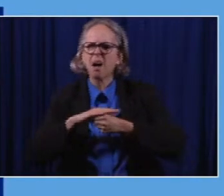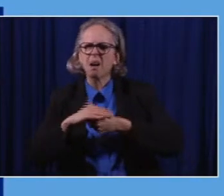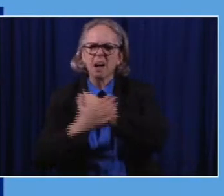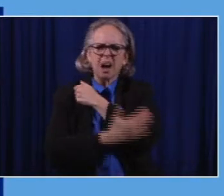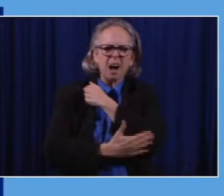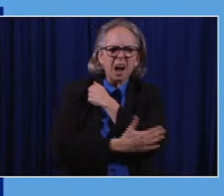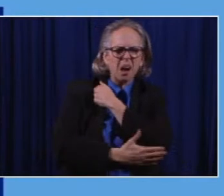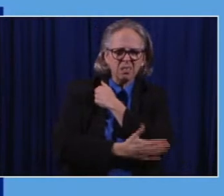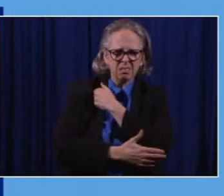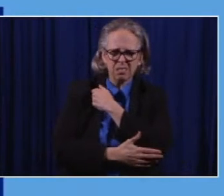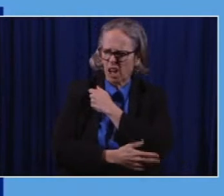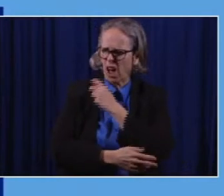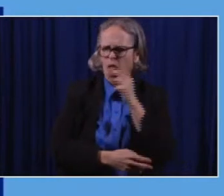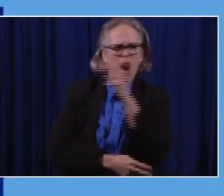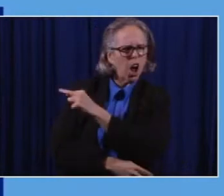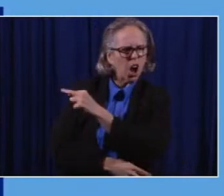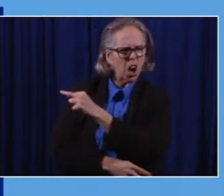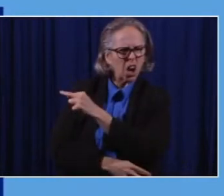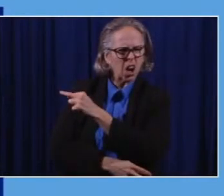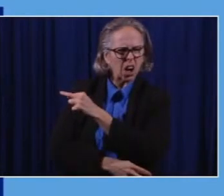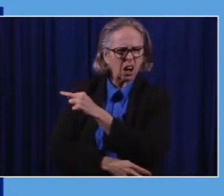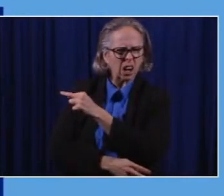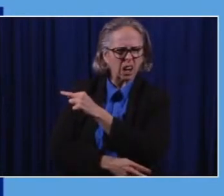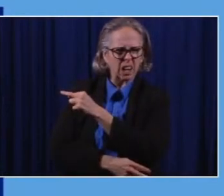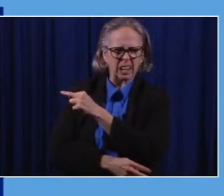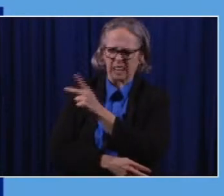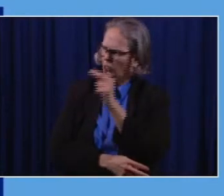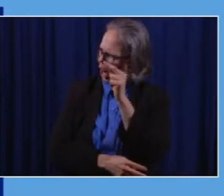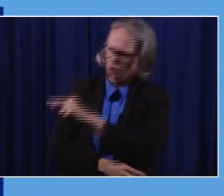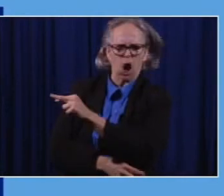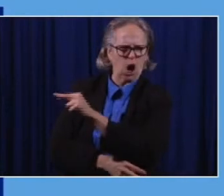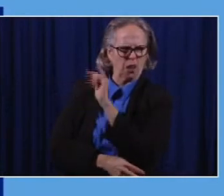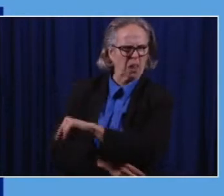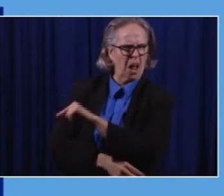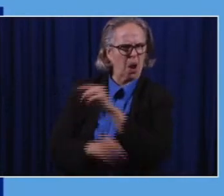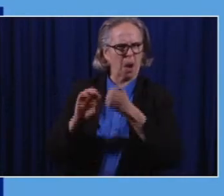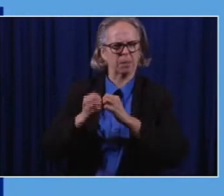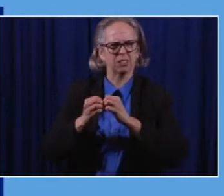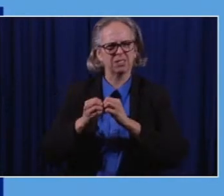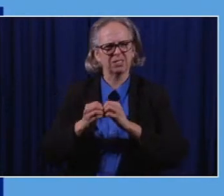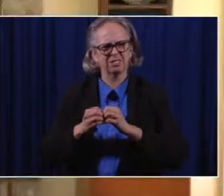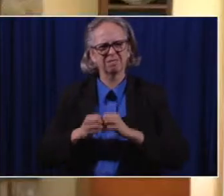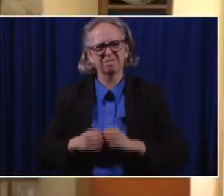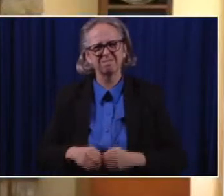is the best slide to look at. And you can see, sadly, because it